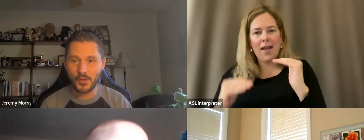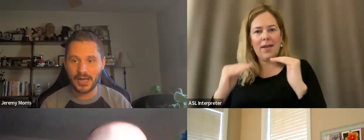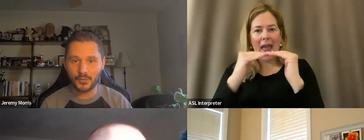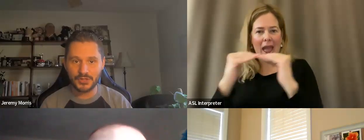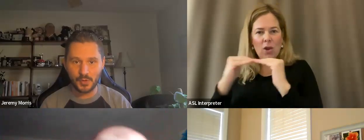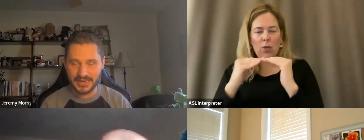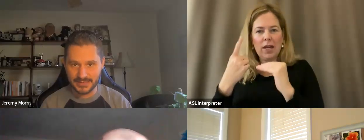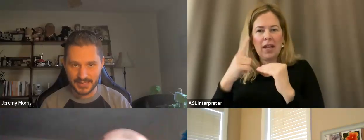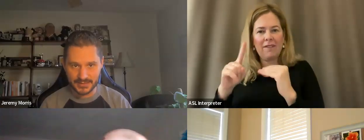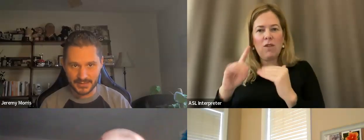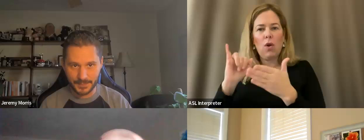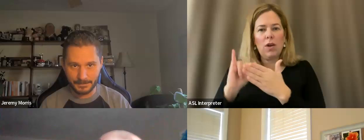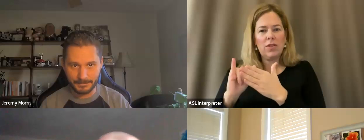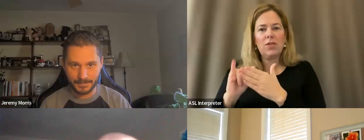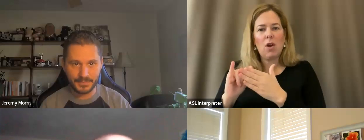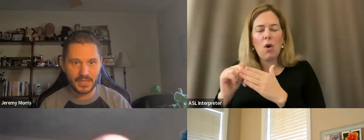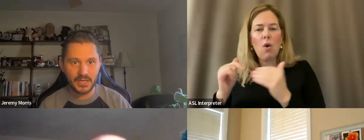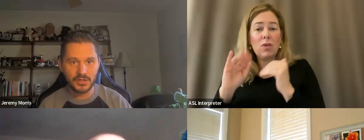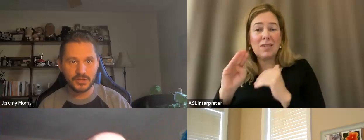and how outreach will be conducted.